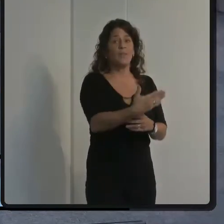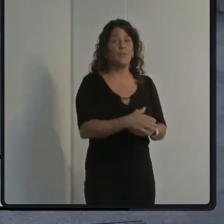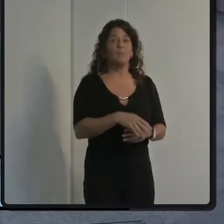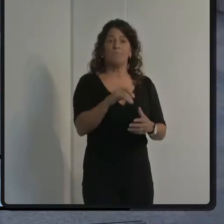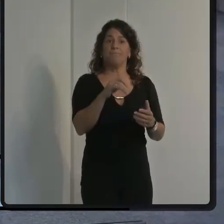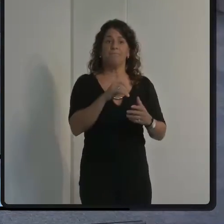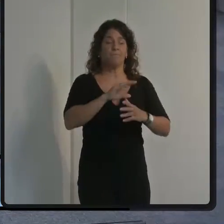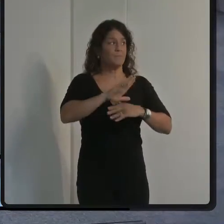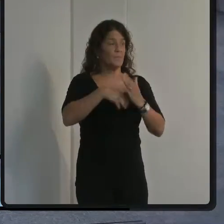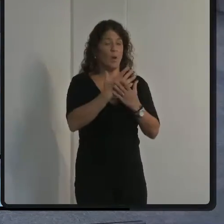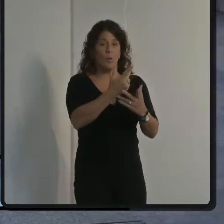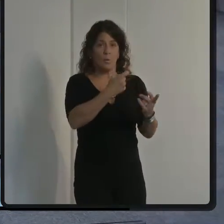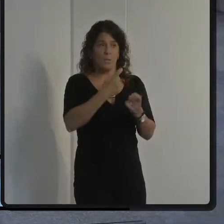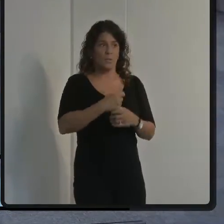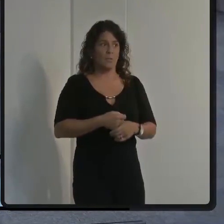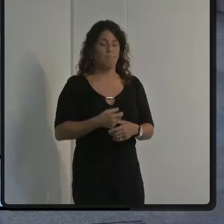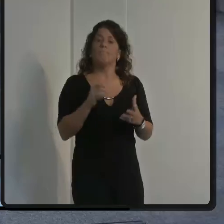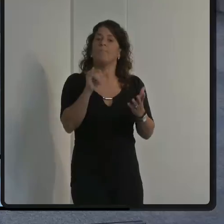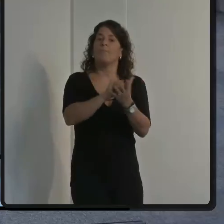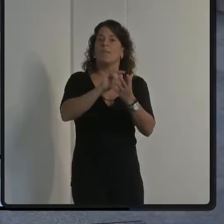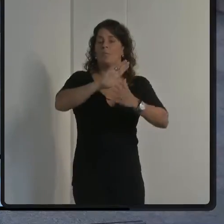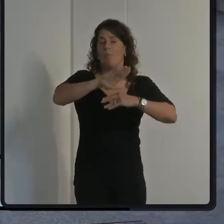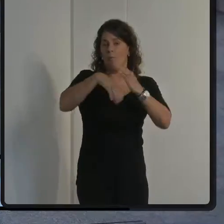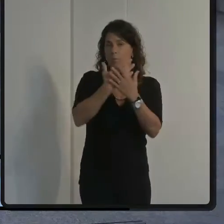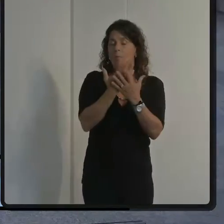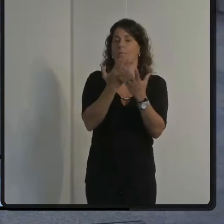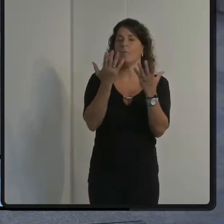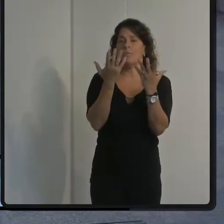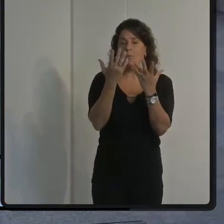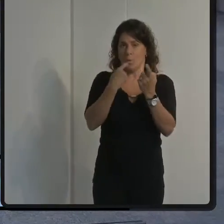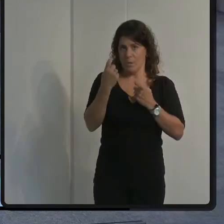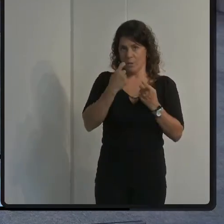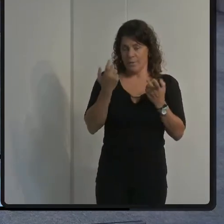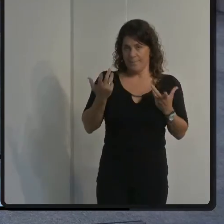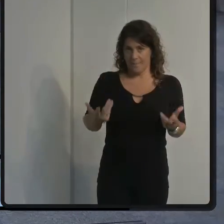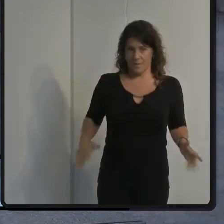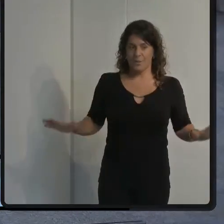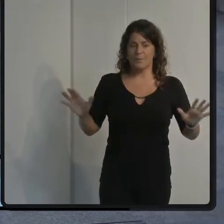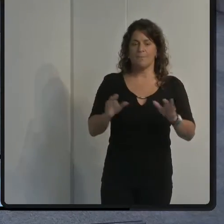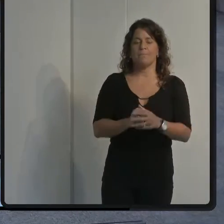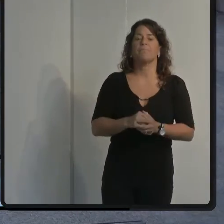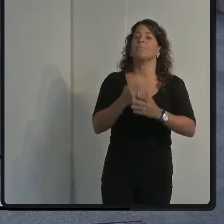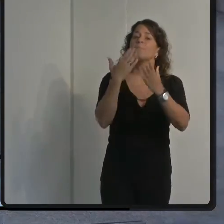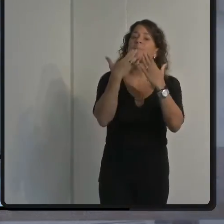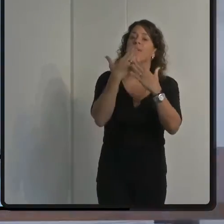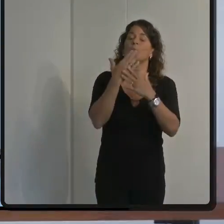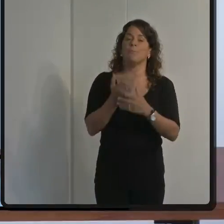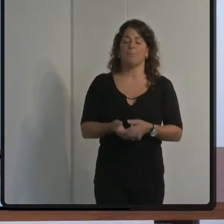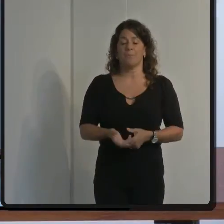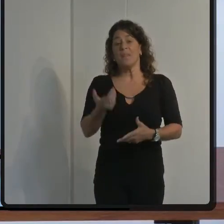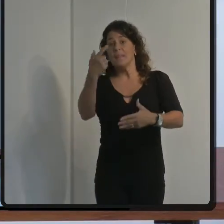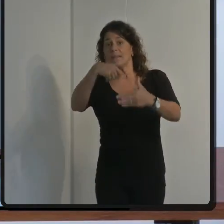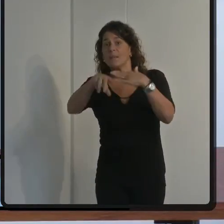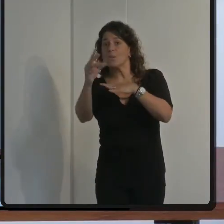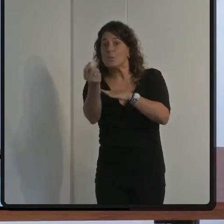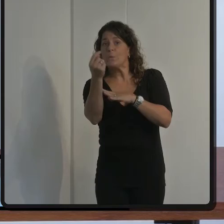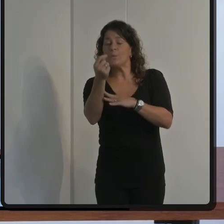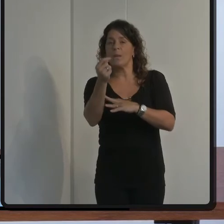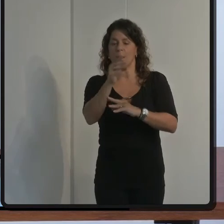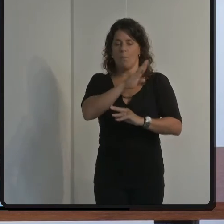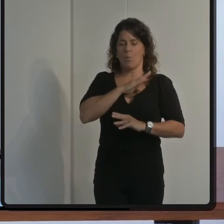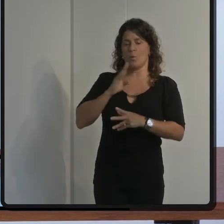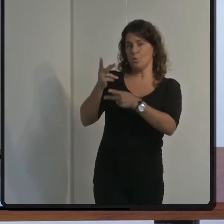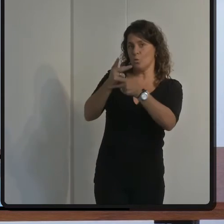Thank you. Thank you, Fabiola. And that concludes our question session. Thank you for those questions. Next Tuesday, the Board of Supervisors will